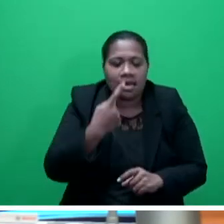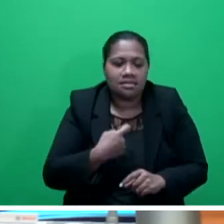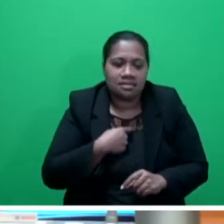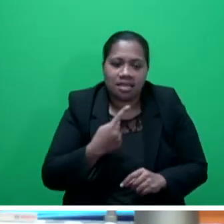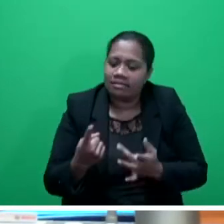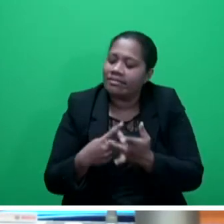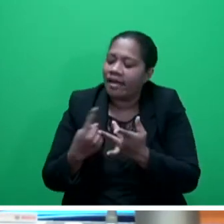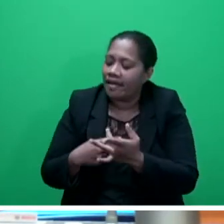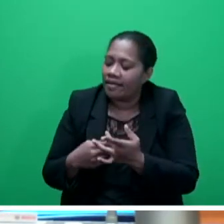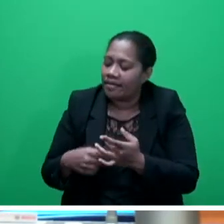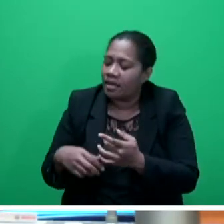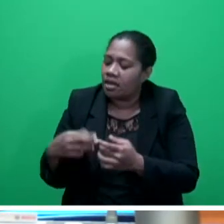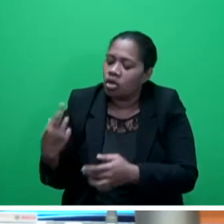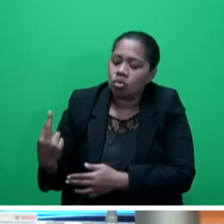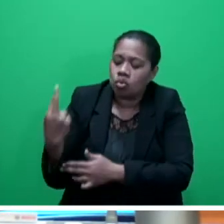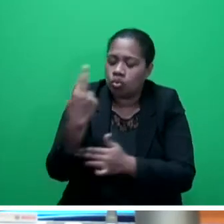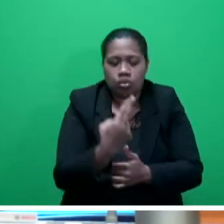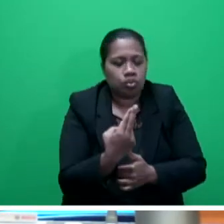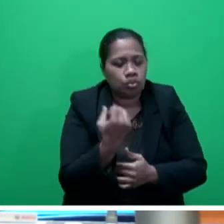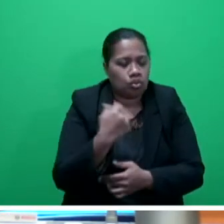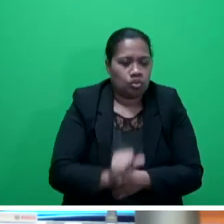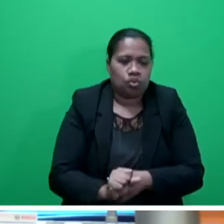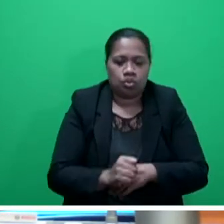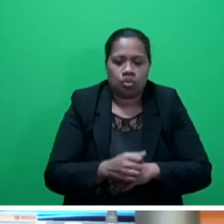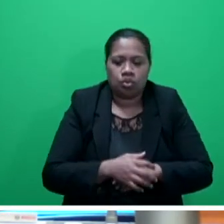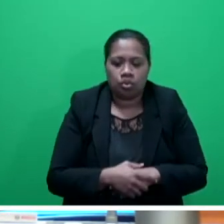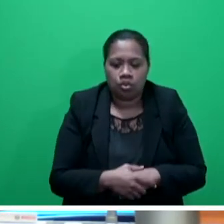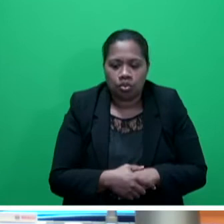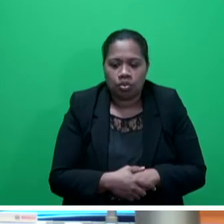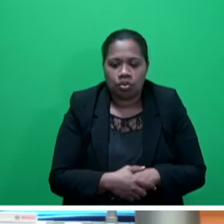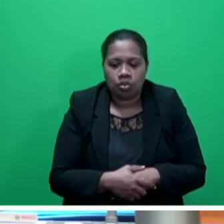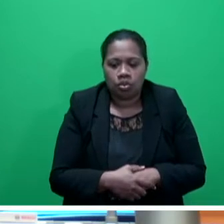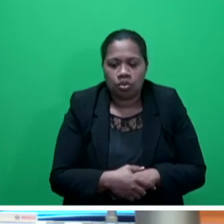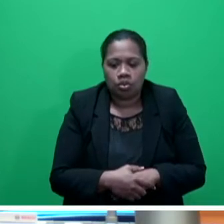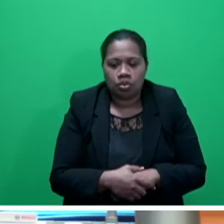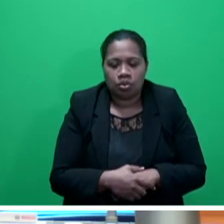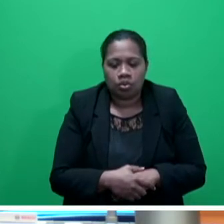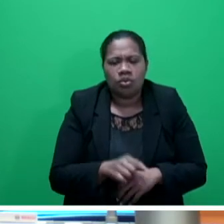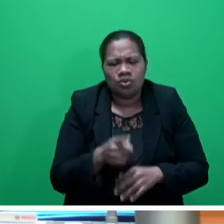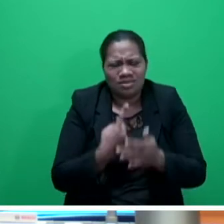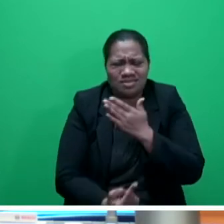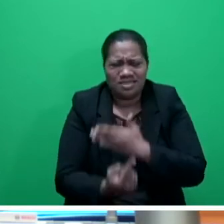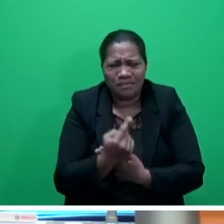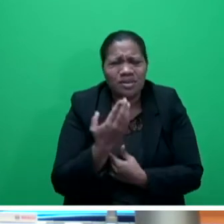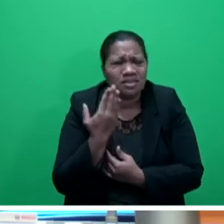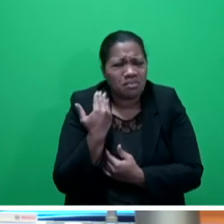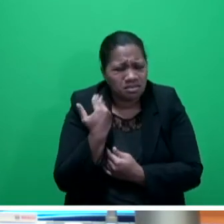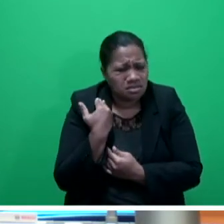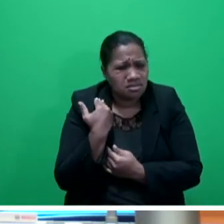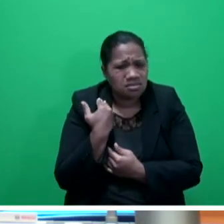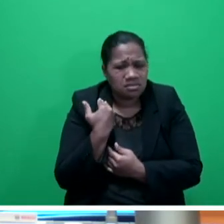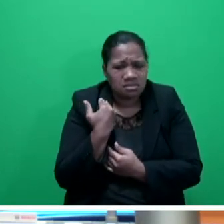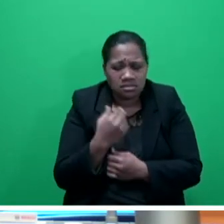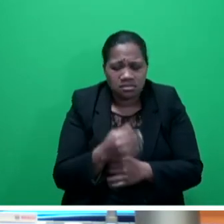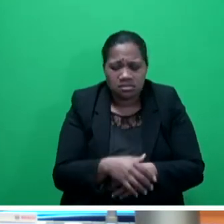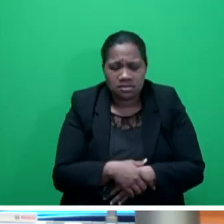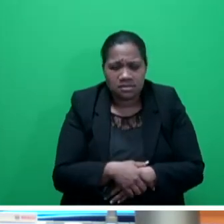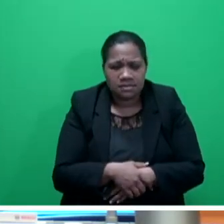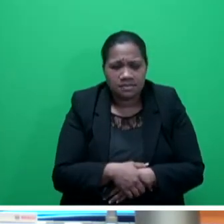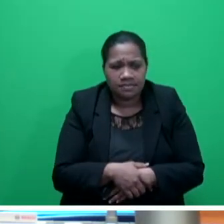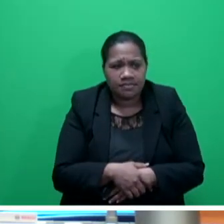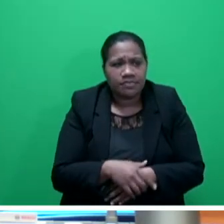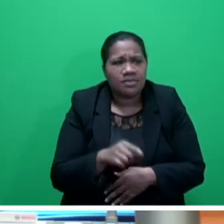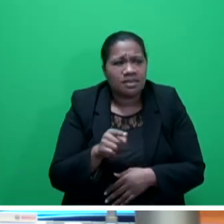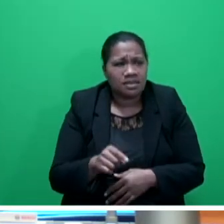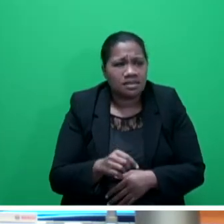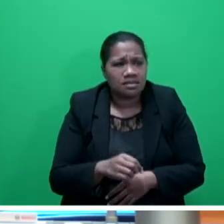themselves or some substitute. And that's what's actually been happening in the past. You have sometimes deans that have been sending other people who have absolutely